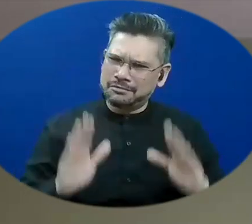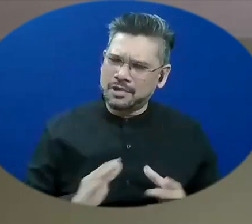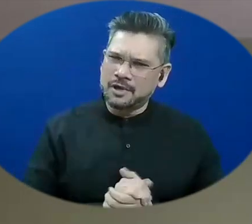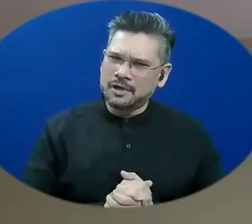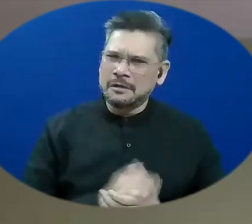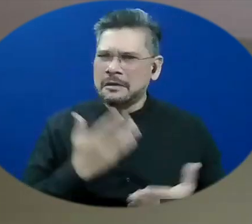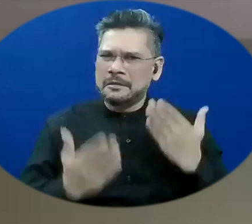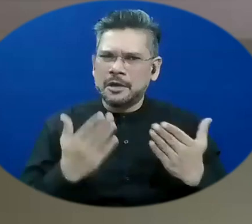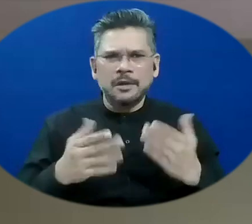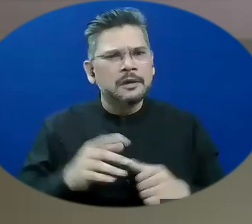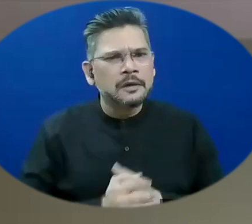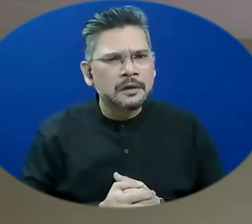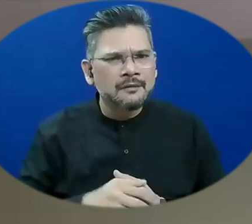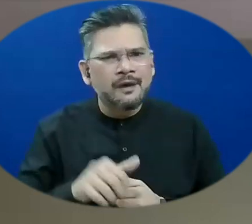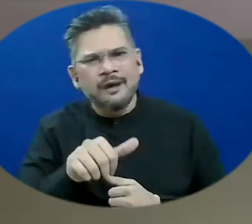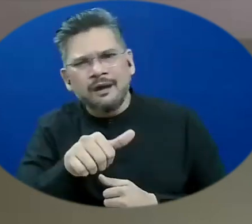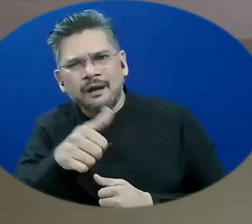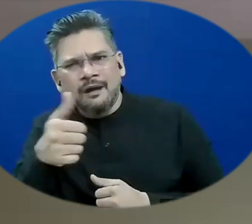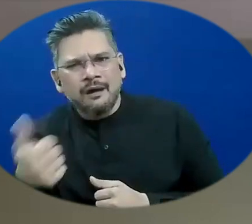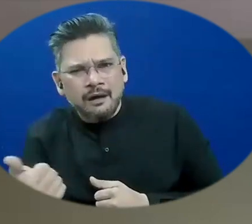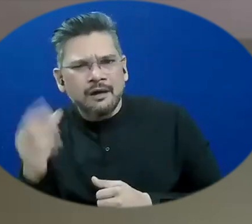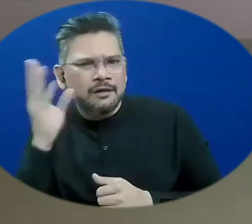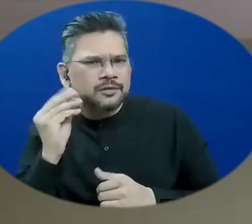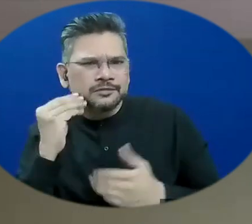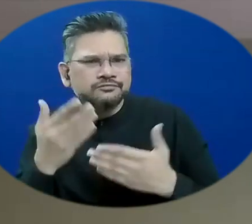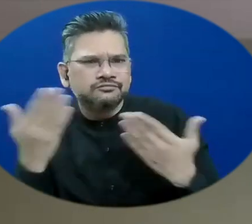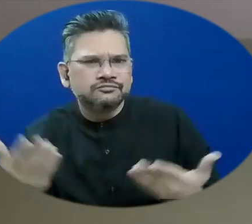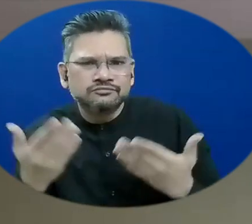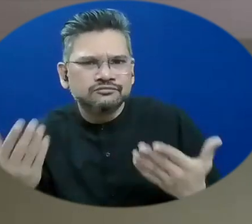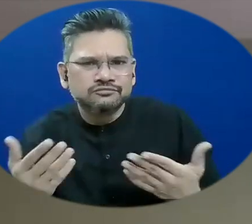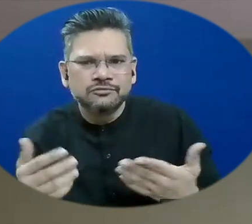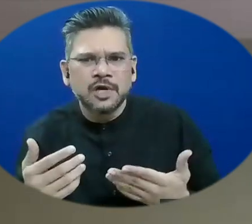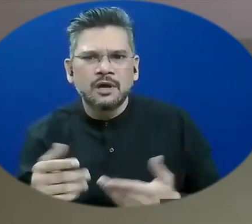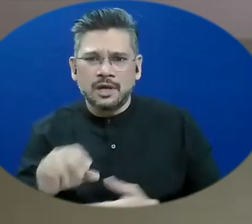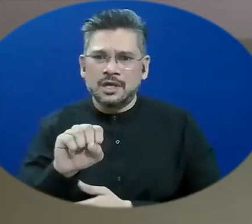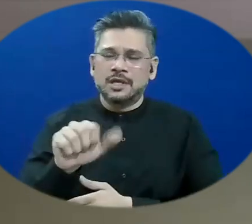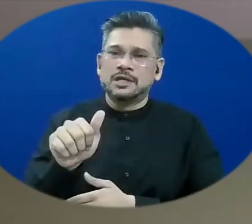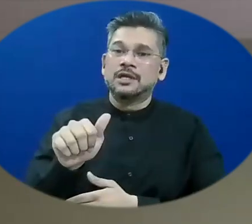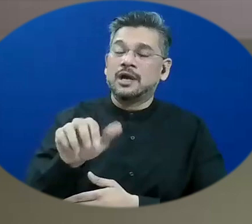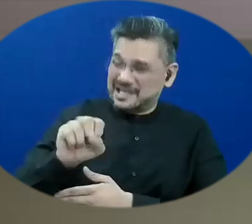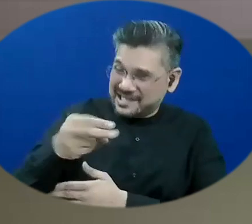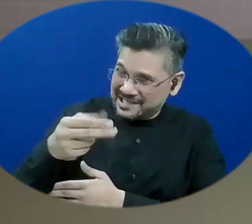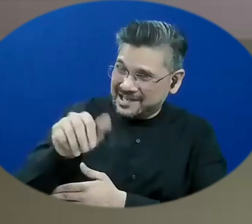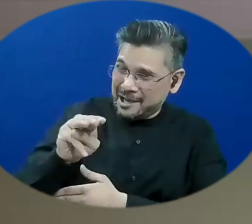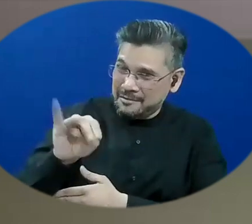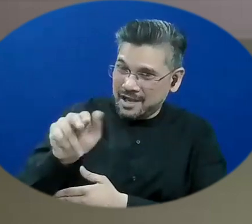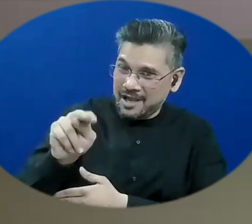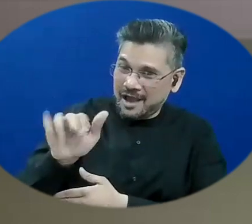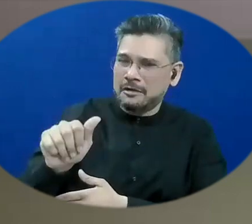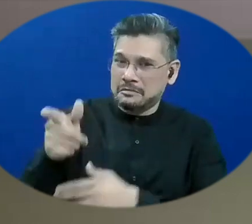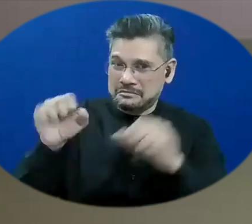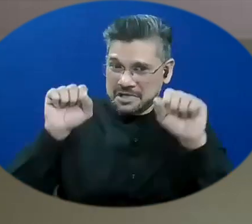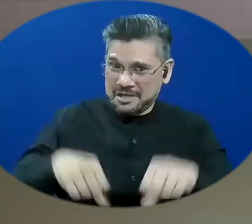willing to unmute and, if possible, come on camera to talk a little bit about that